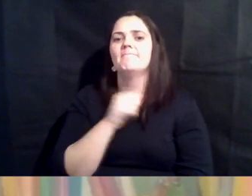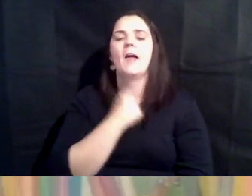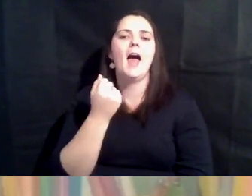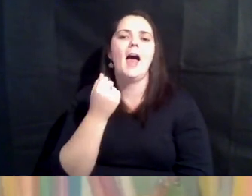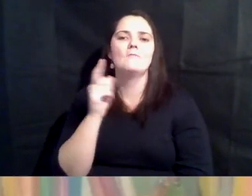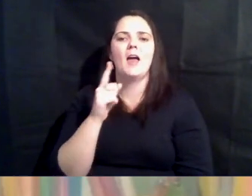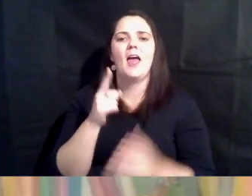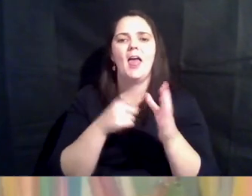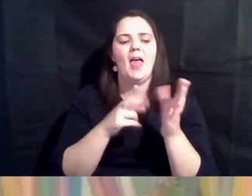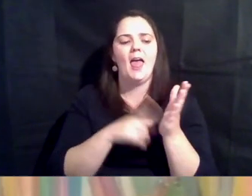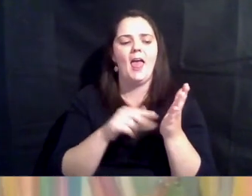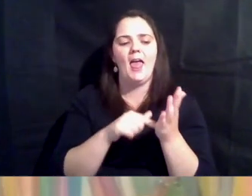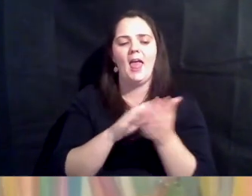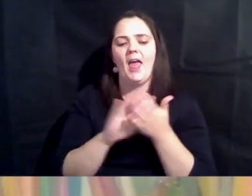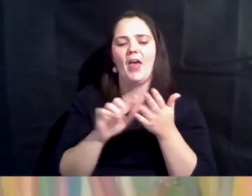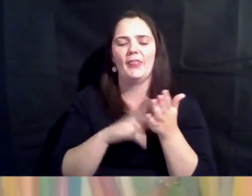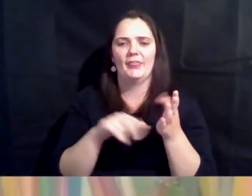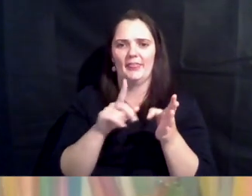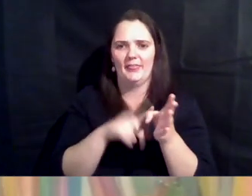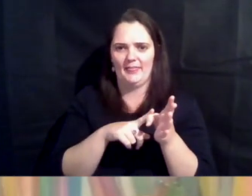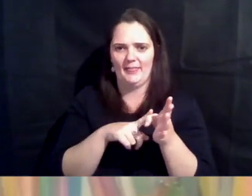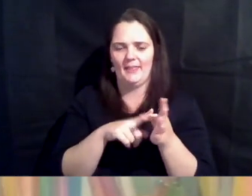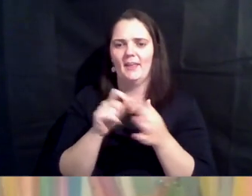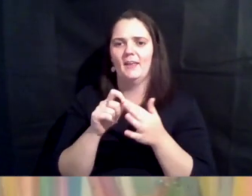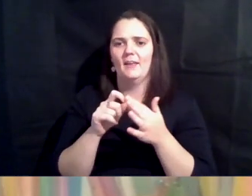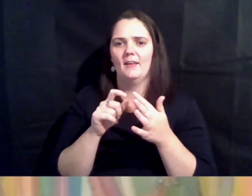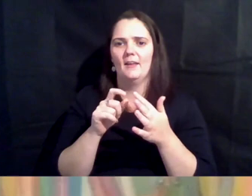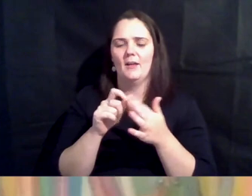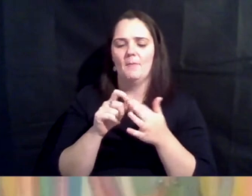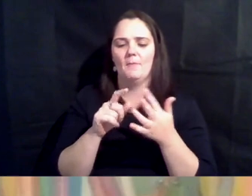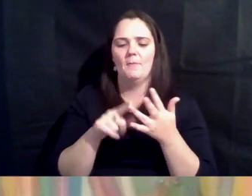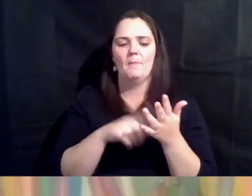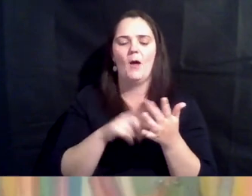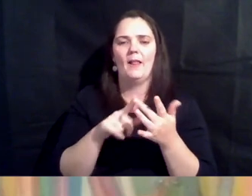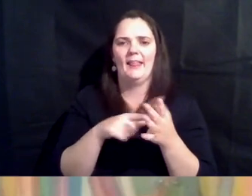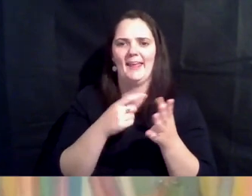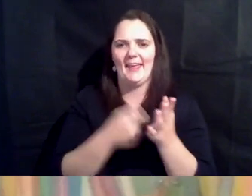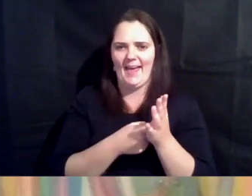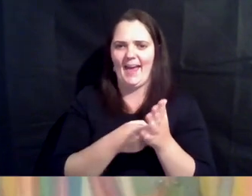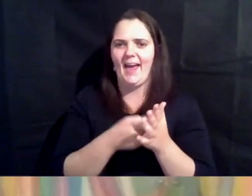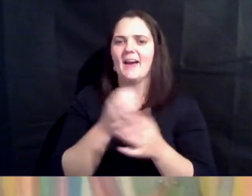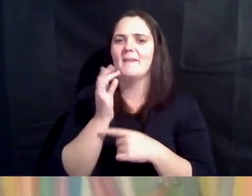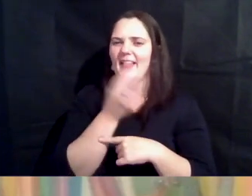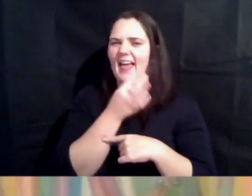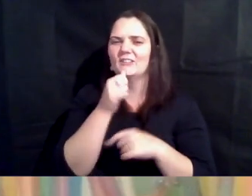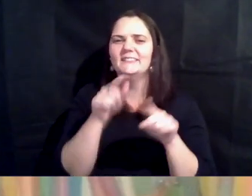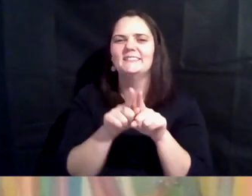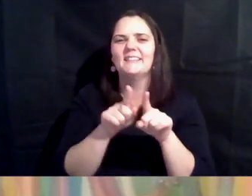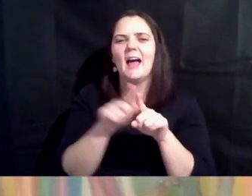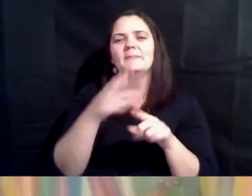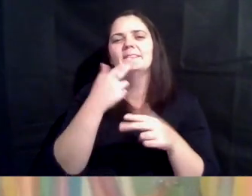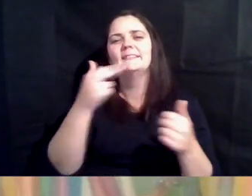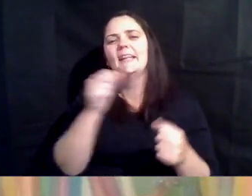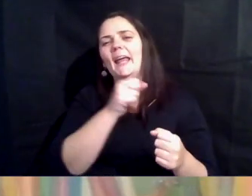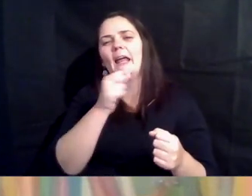Anthony Palia, like Anthony Kalia from Australian Idol, because it is a Palia plant. And I was like, Anthony Palia seems